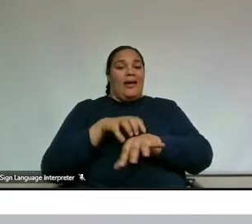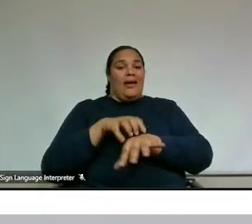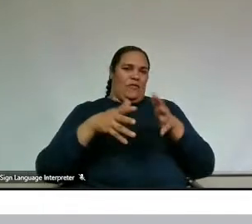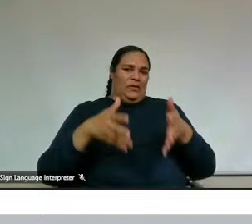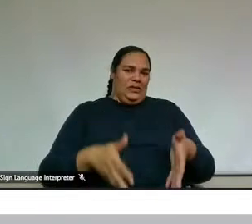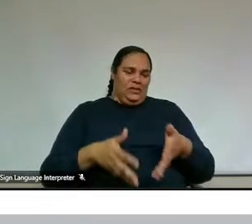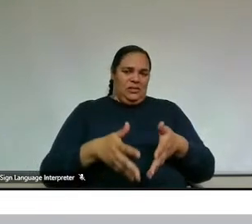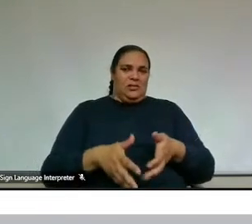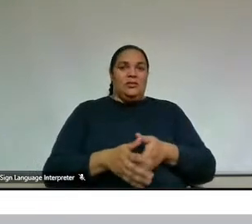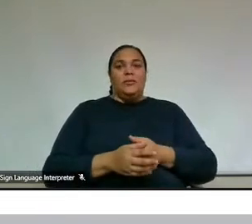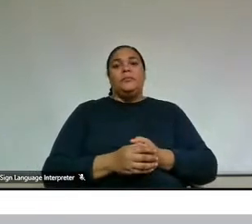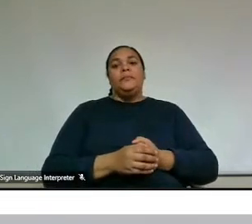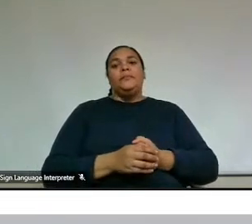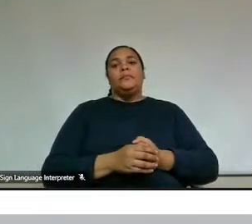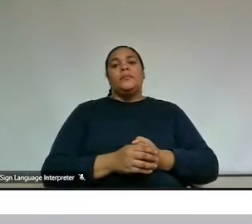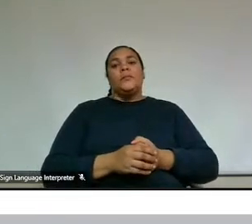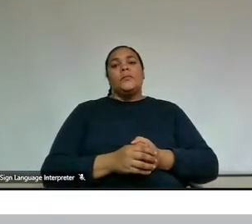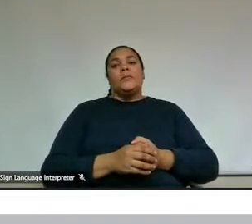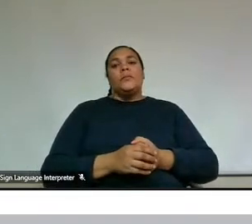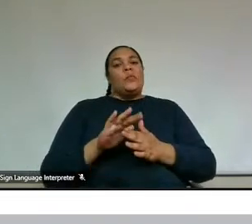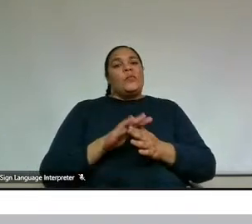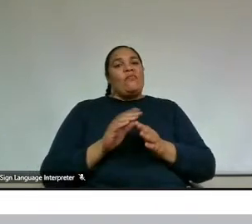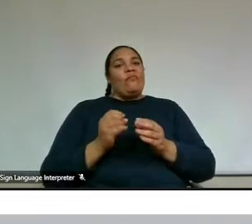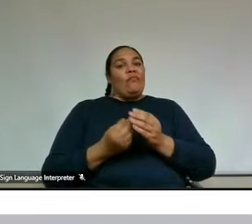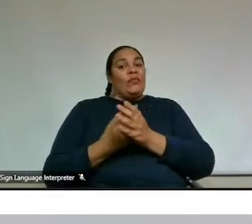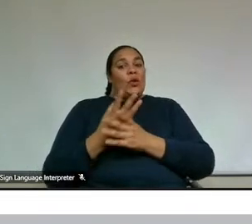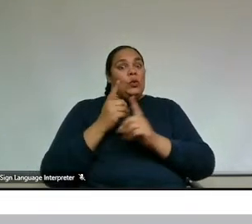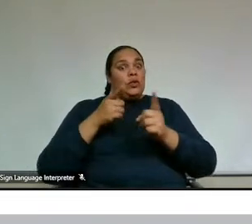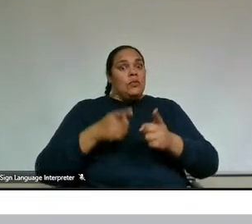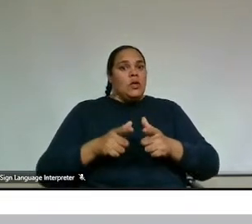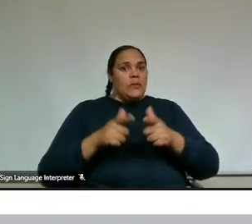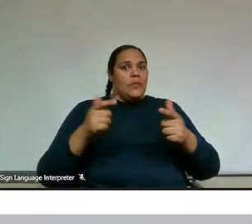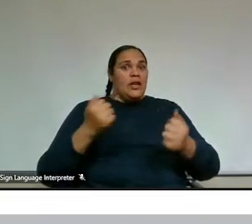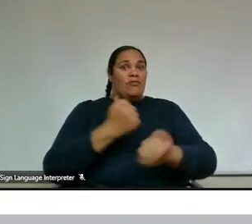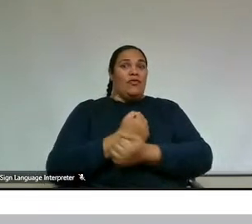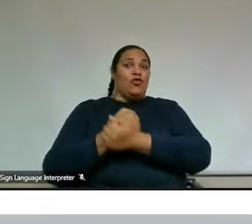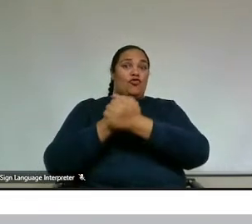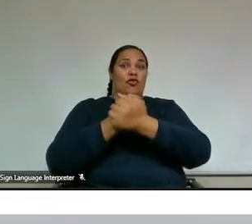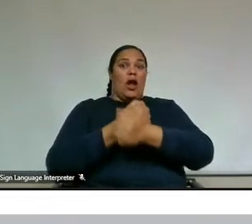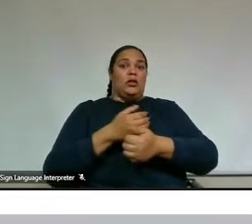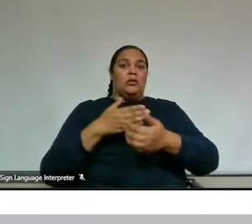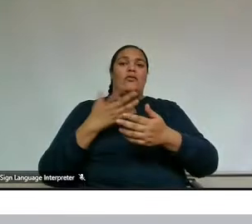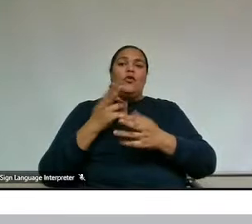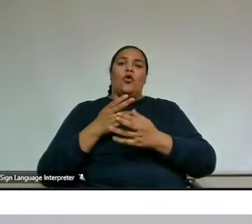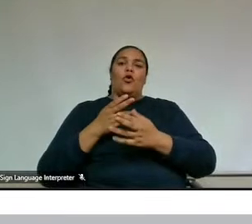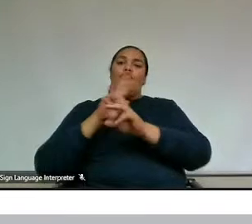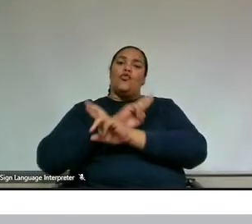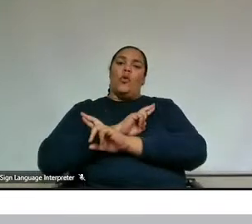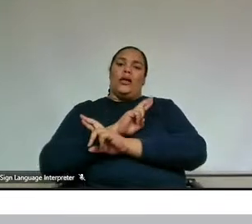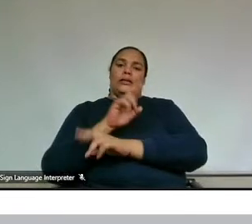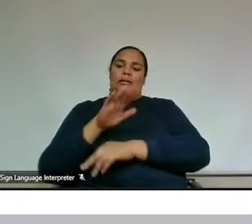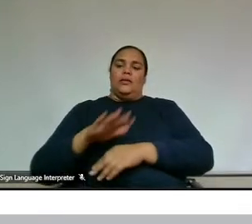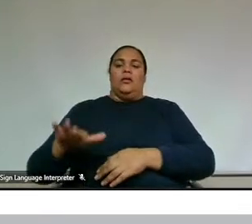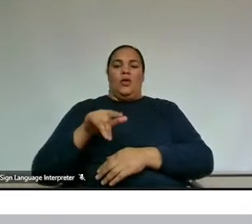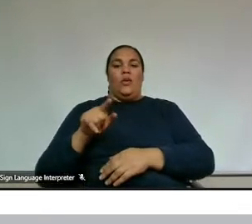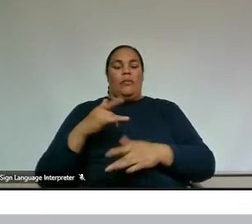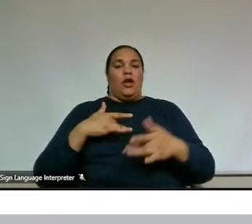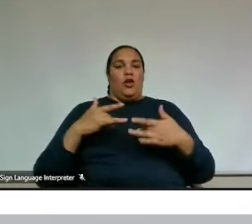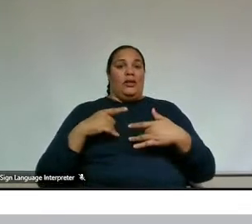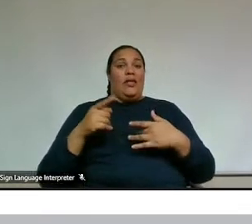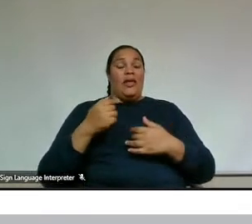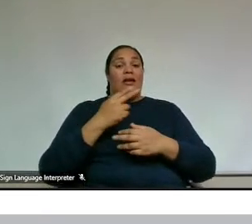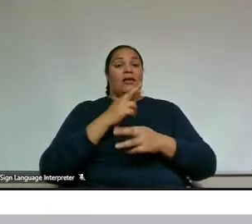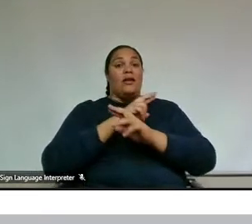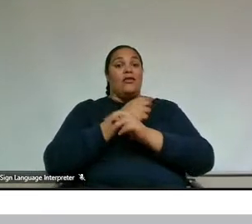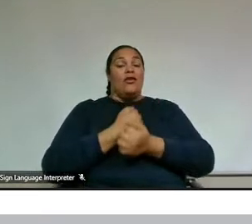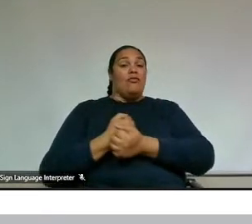province, there becomes a growing demand for truck stops. And I will consider that the truck stops